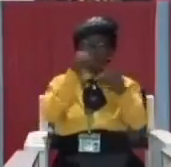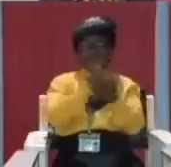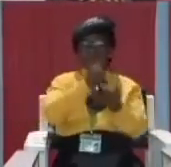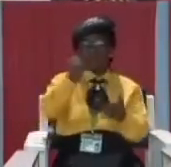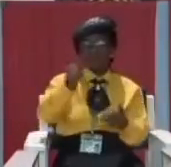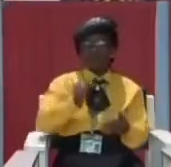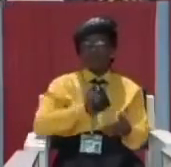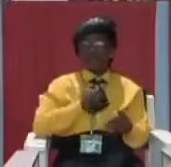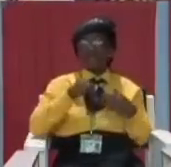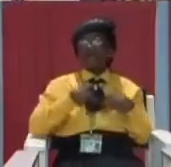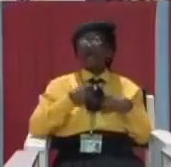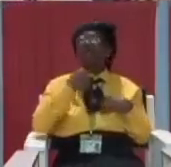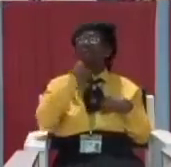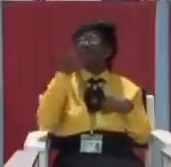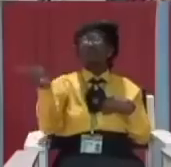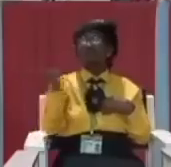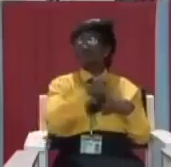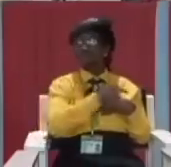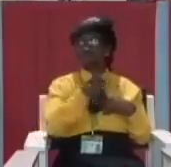I've told you this story before.